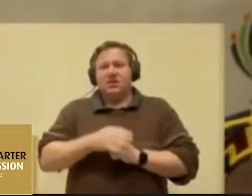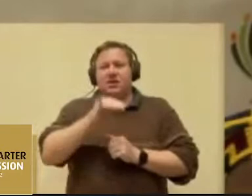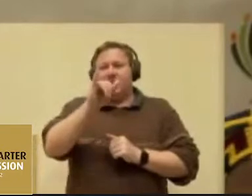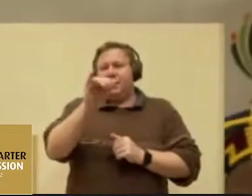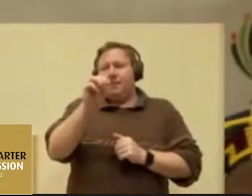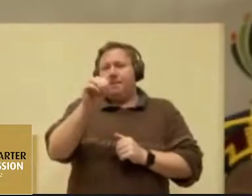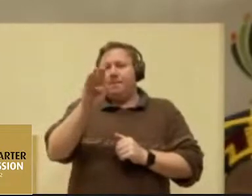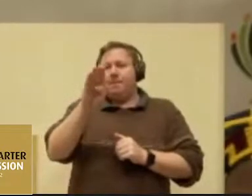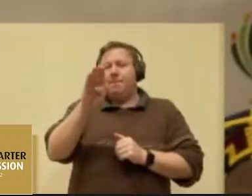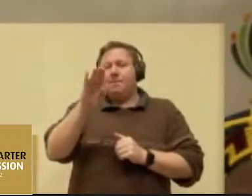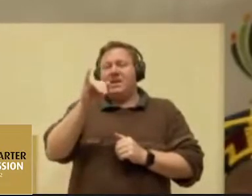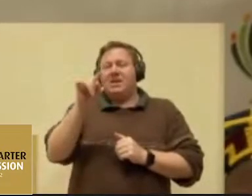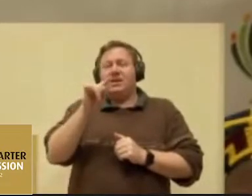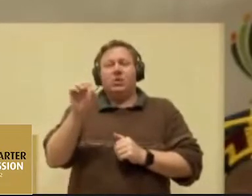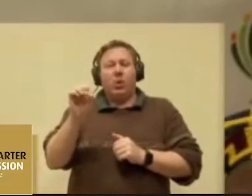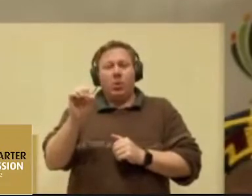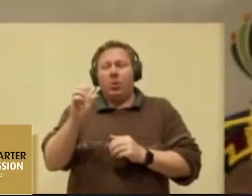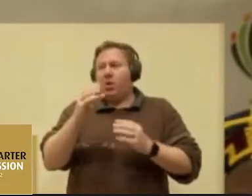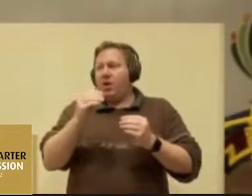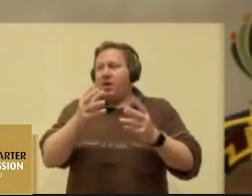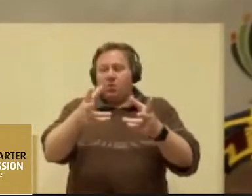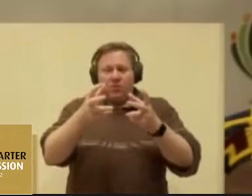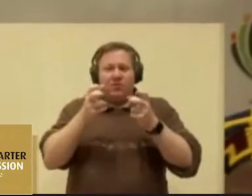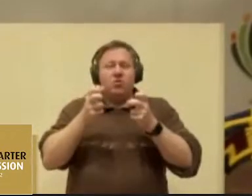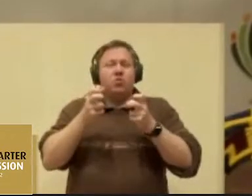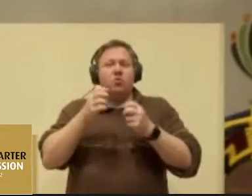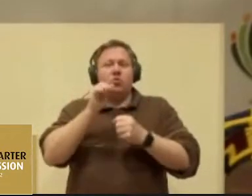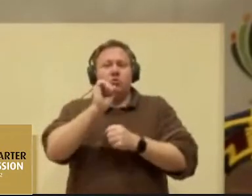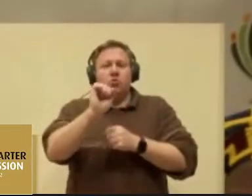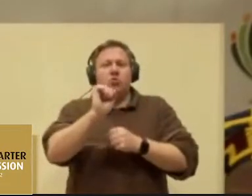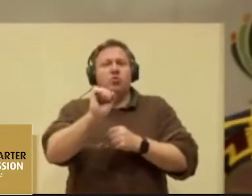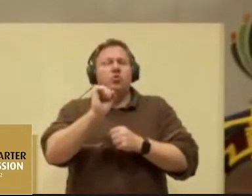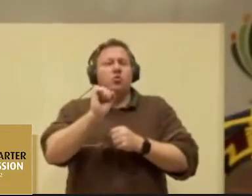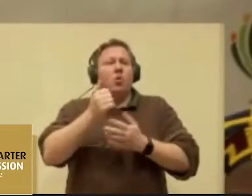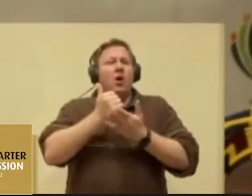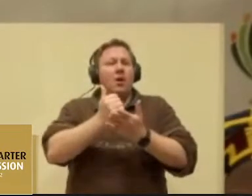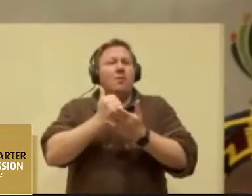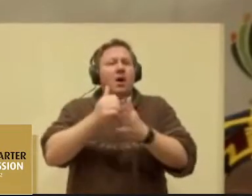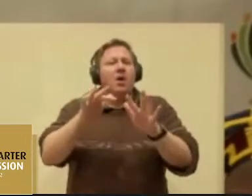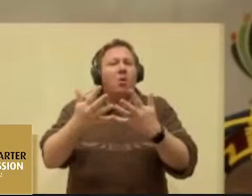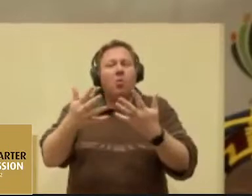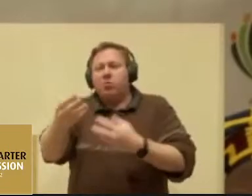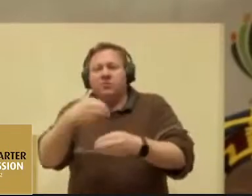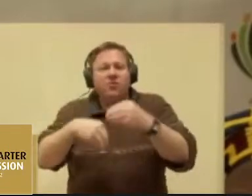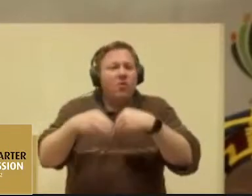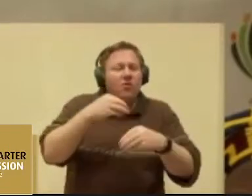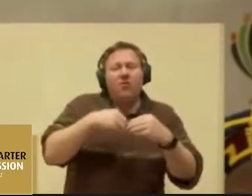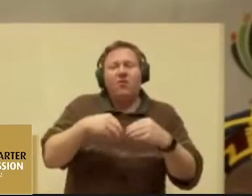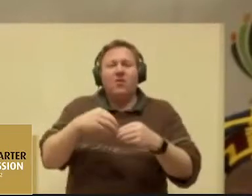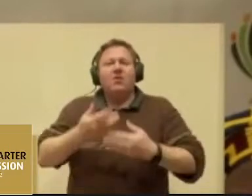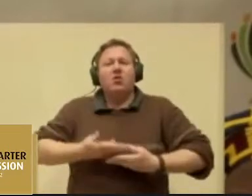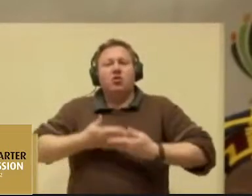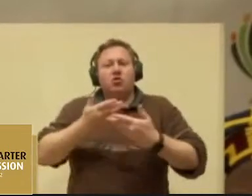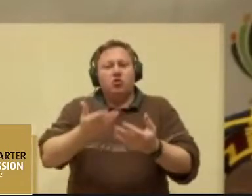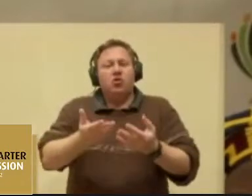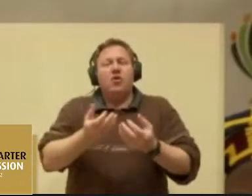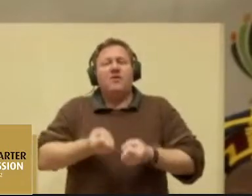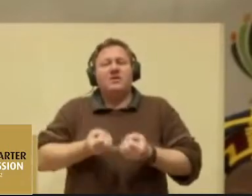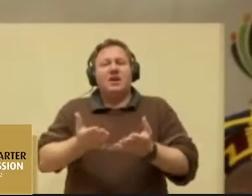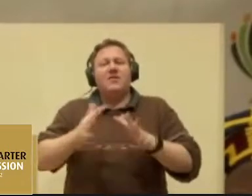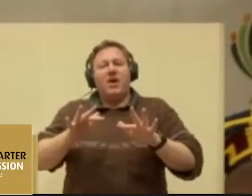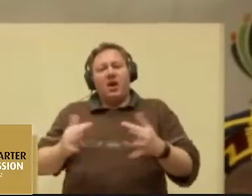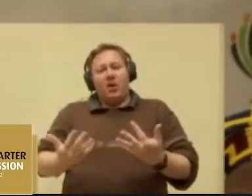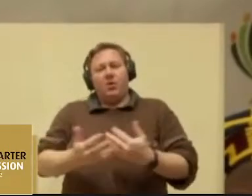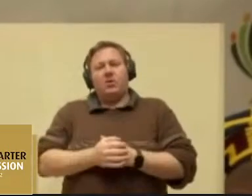can be to make sure that there is sustainable service delivery because there is also a contribution that can come from communities to